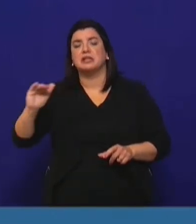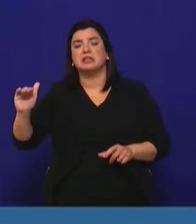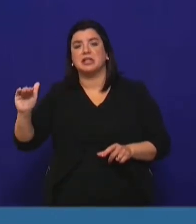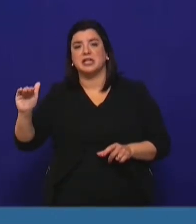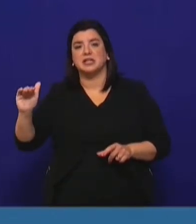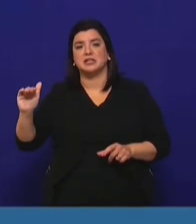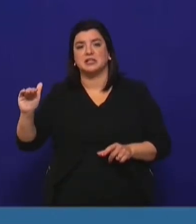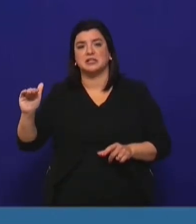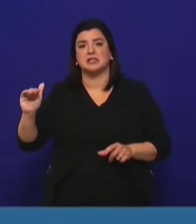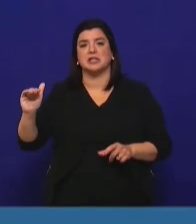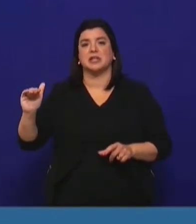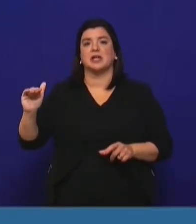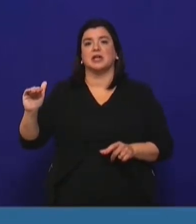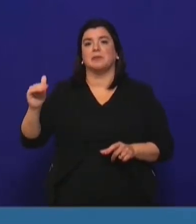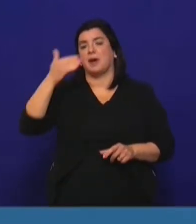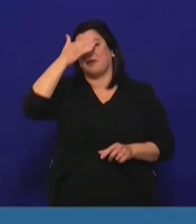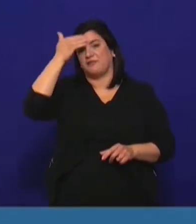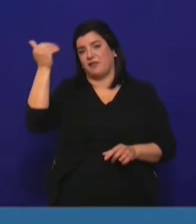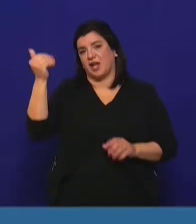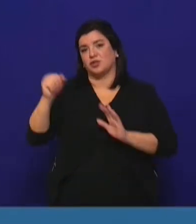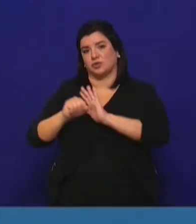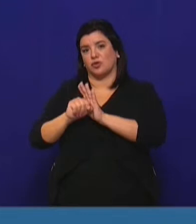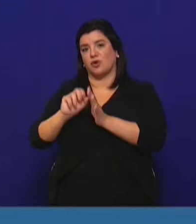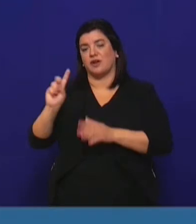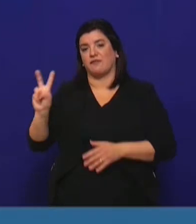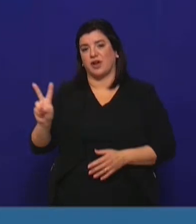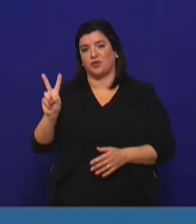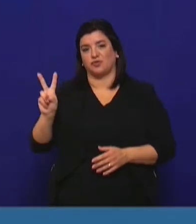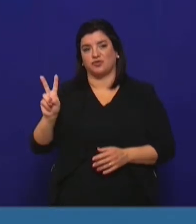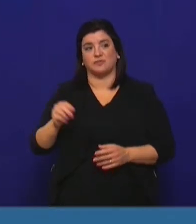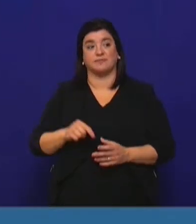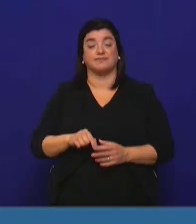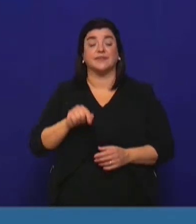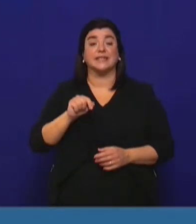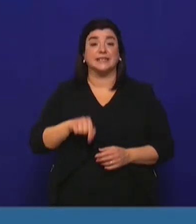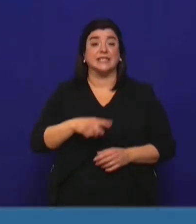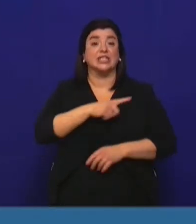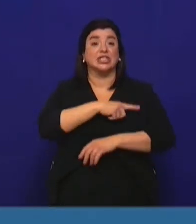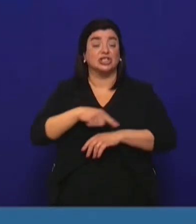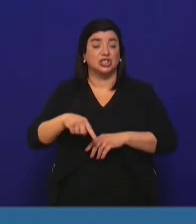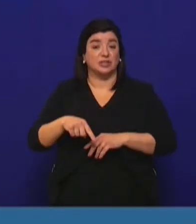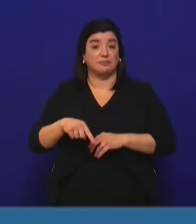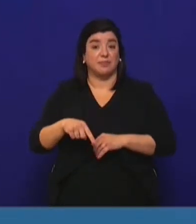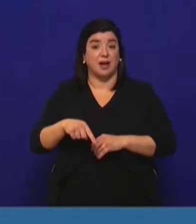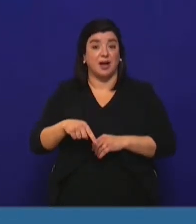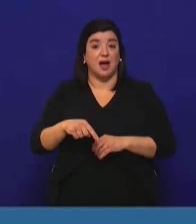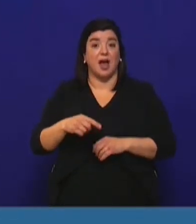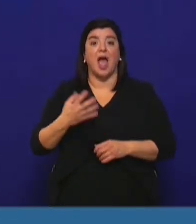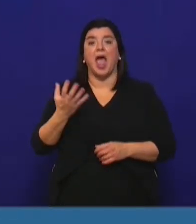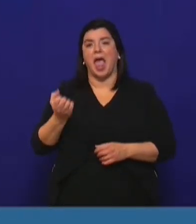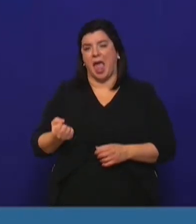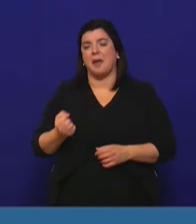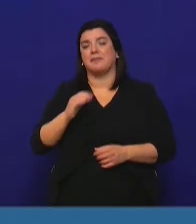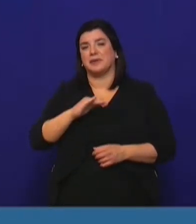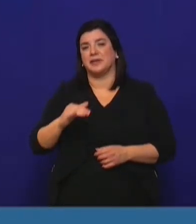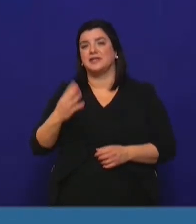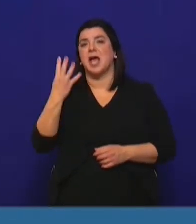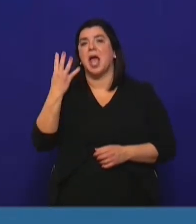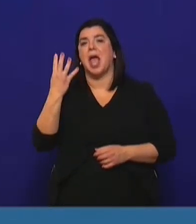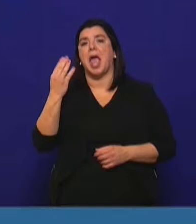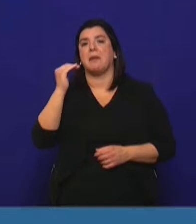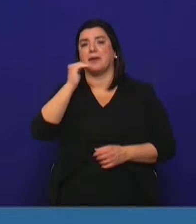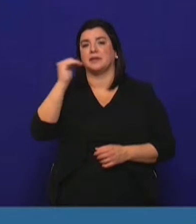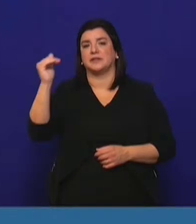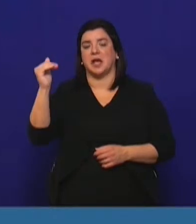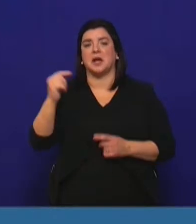bħalissa għandna ftit każijiet li huma l-aħħar ġimgħa kellna każijiet f'erba' djar li huma numri li huma żgħar bħal qegħdin taraw